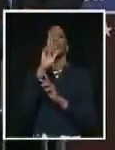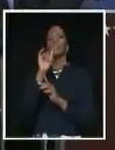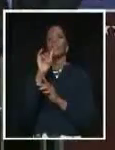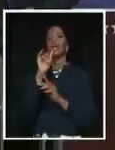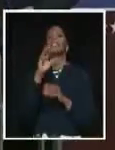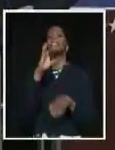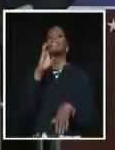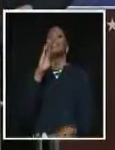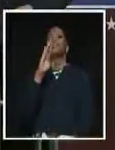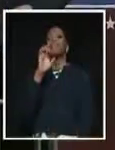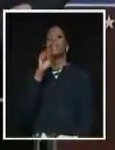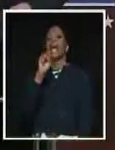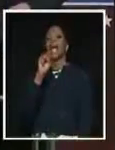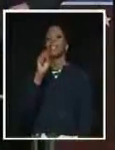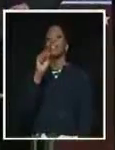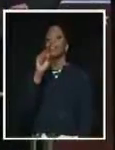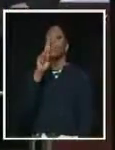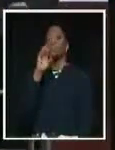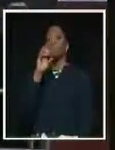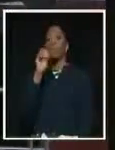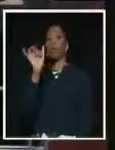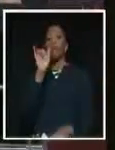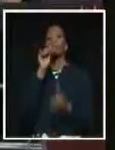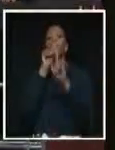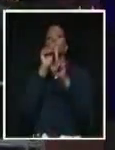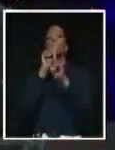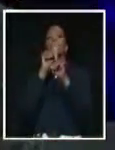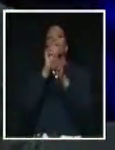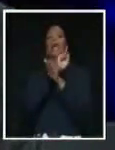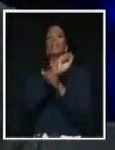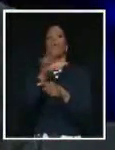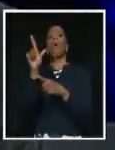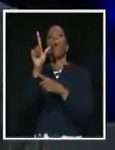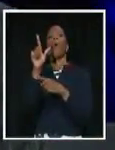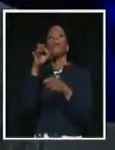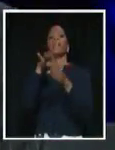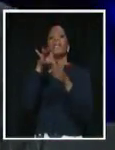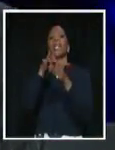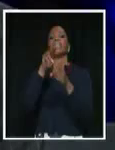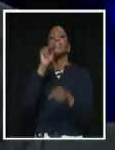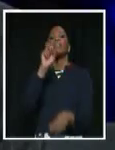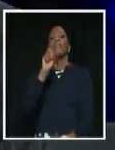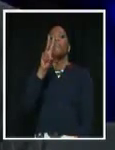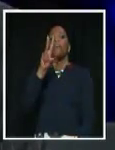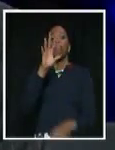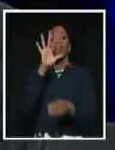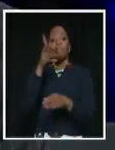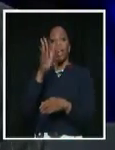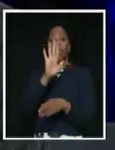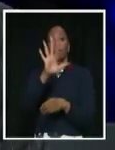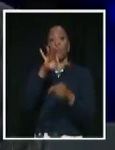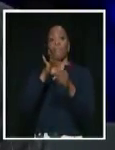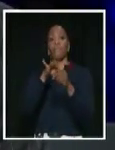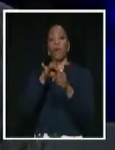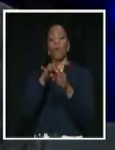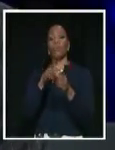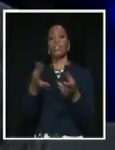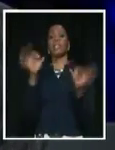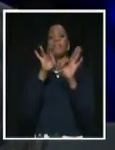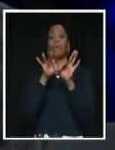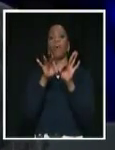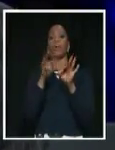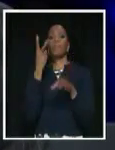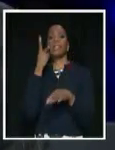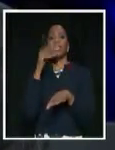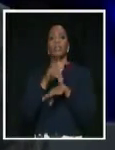studios. We want to remind everybody that the election is November 5th. Your vote counts. We hope to see you tonight on CBS 2 News at